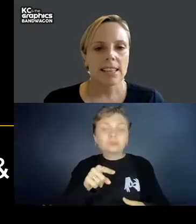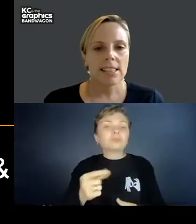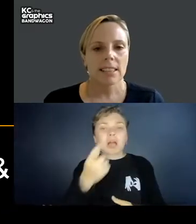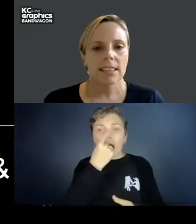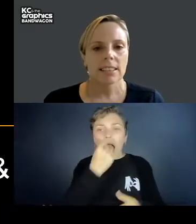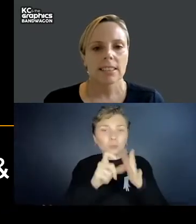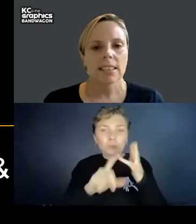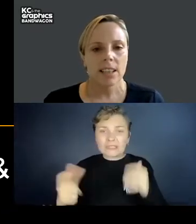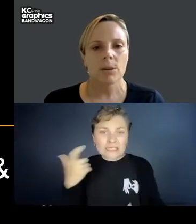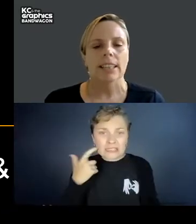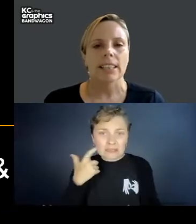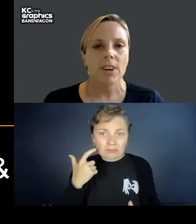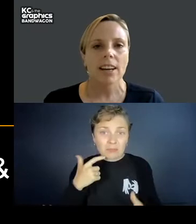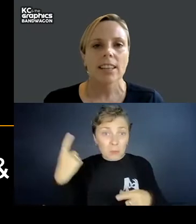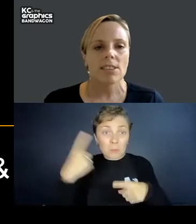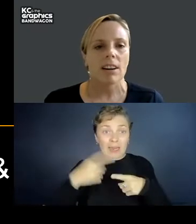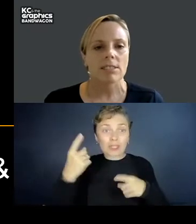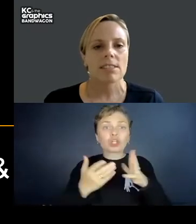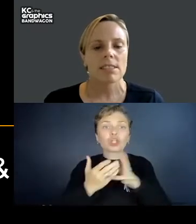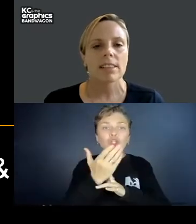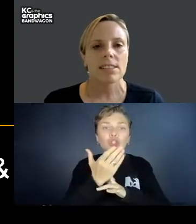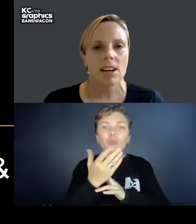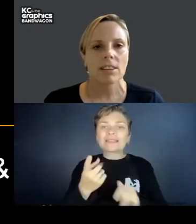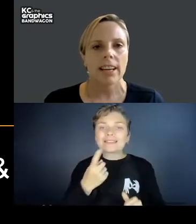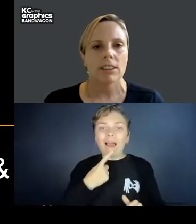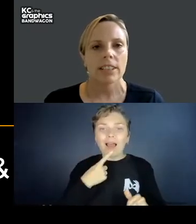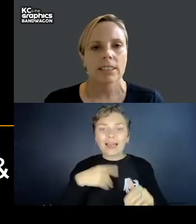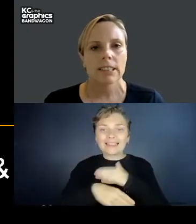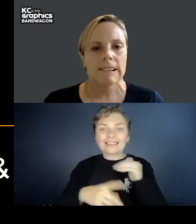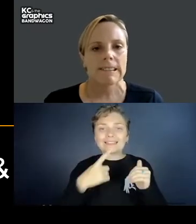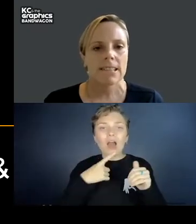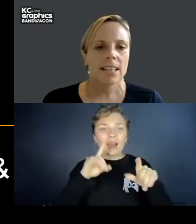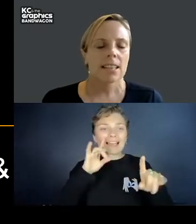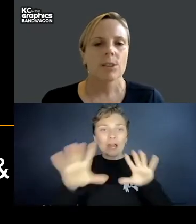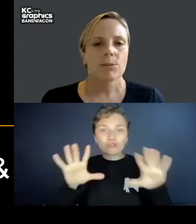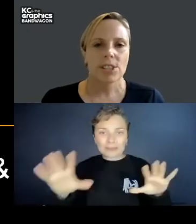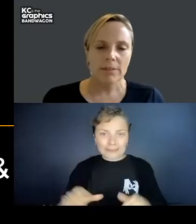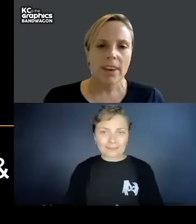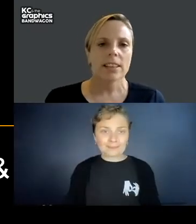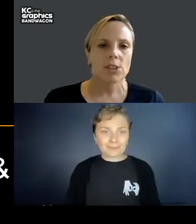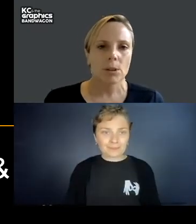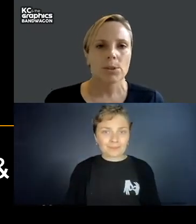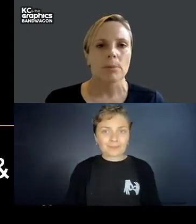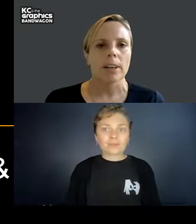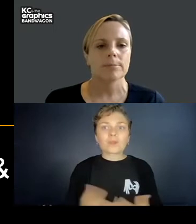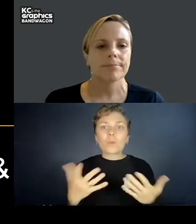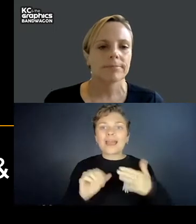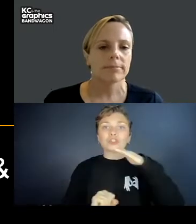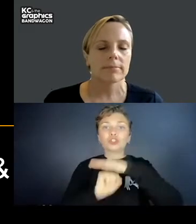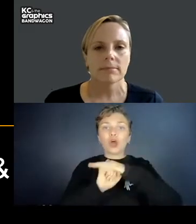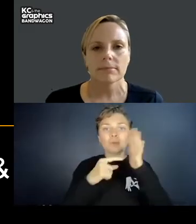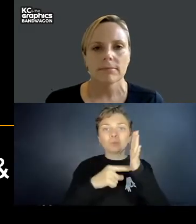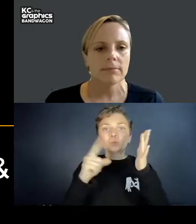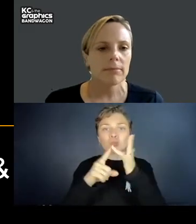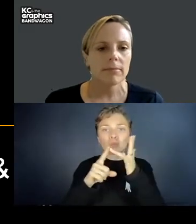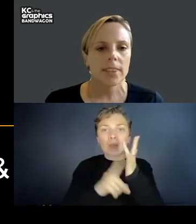done easily and quickly via the styles in the Style Gallery, which can be found in the top toolbar.